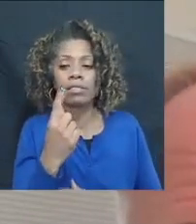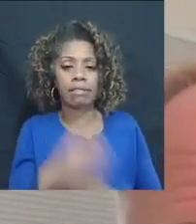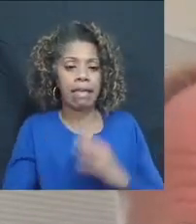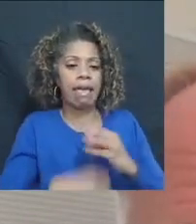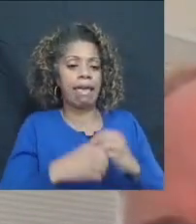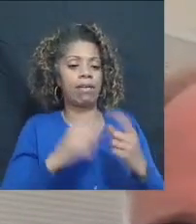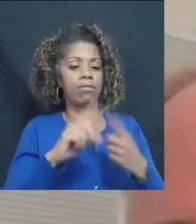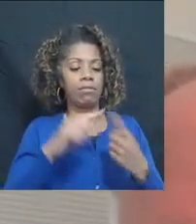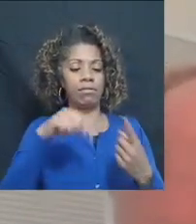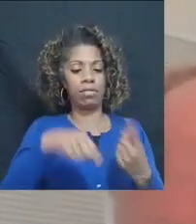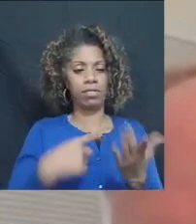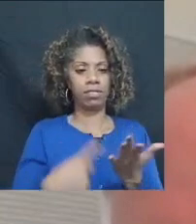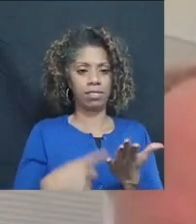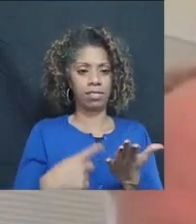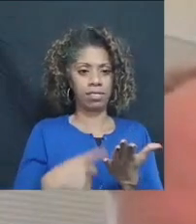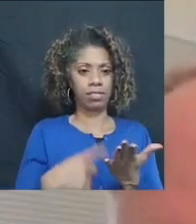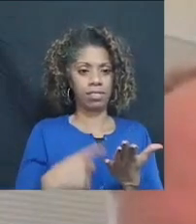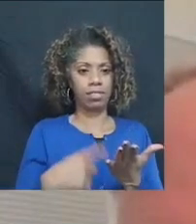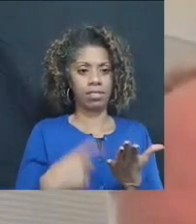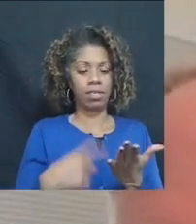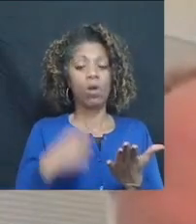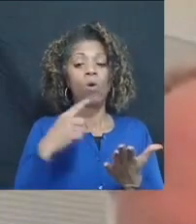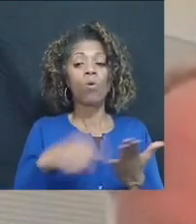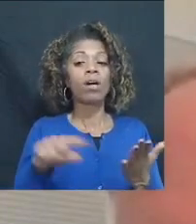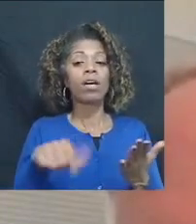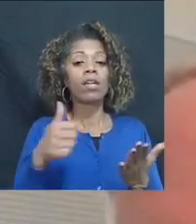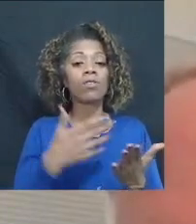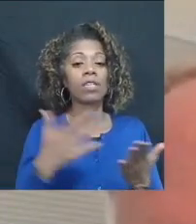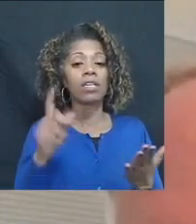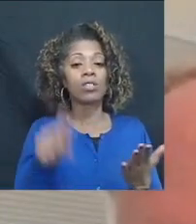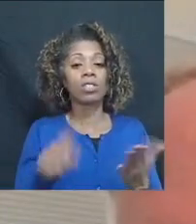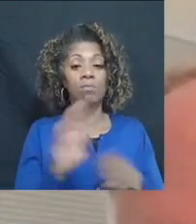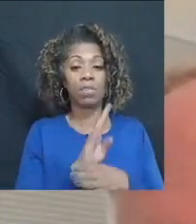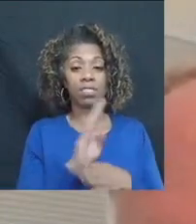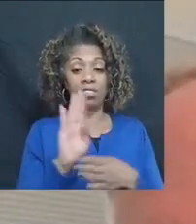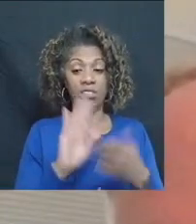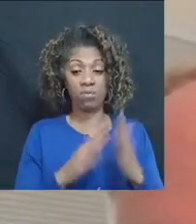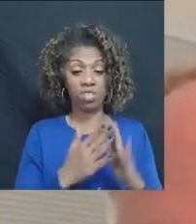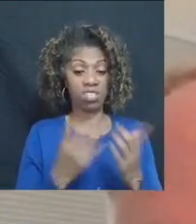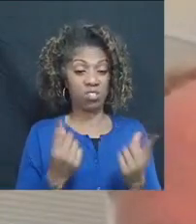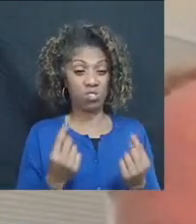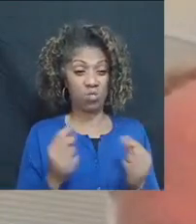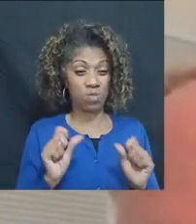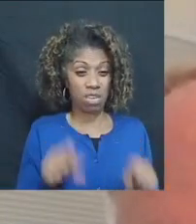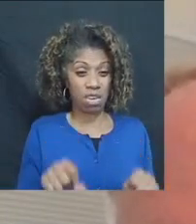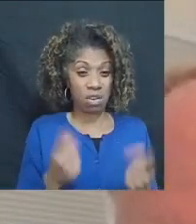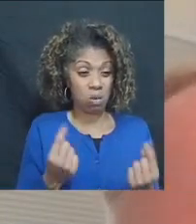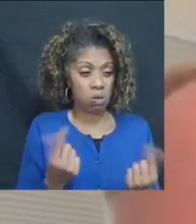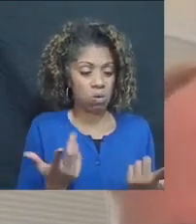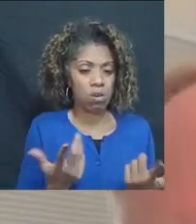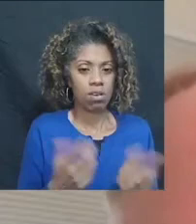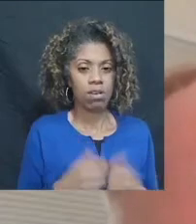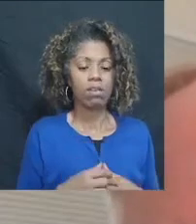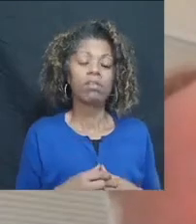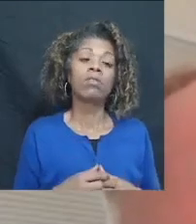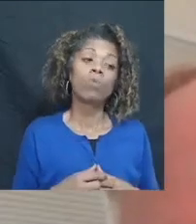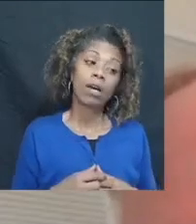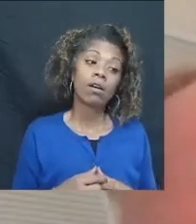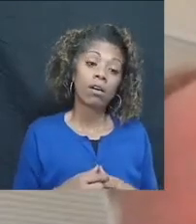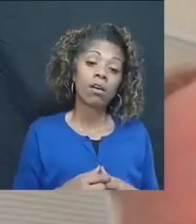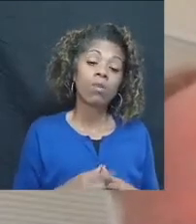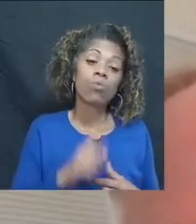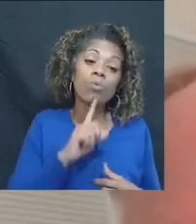enough. What else should the business community be doing? Well, we need the business communities more than ever. I will say that